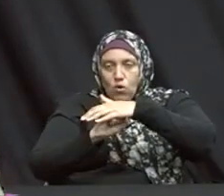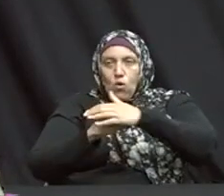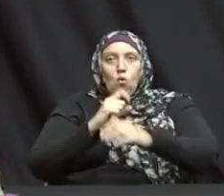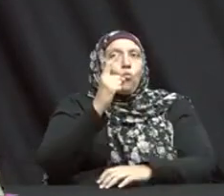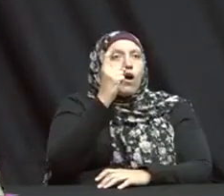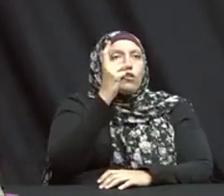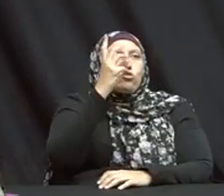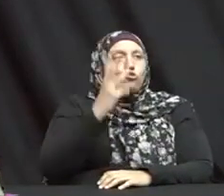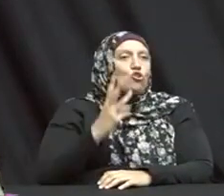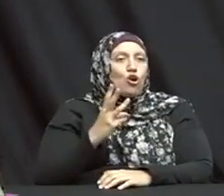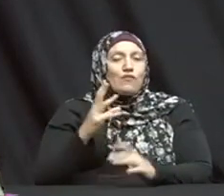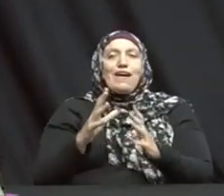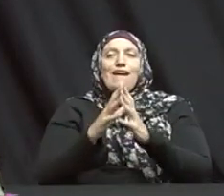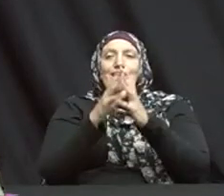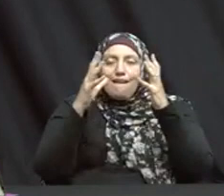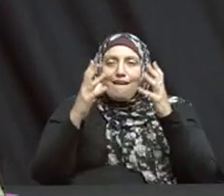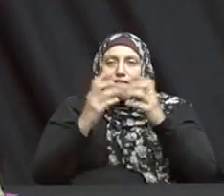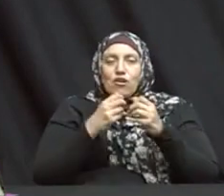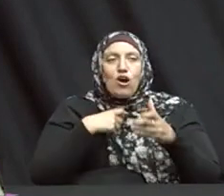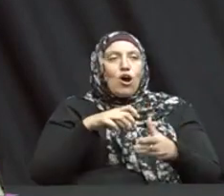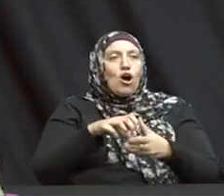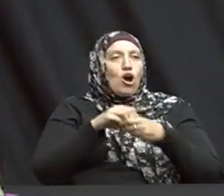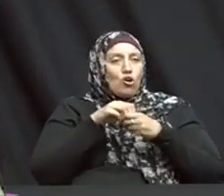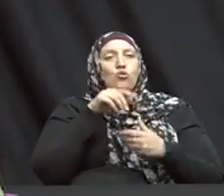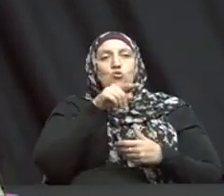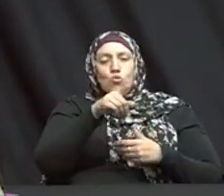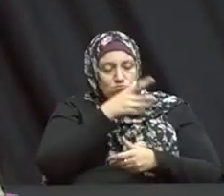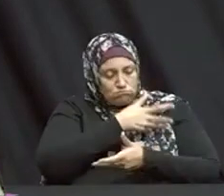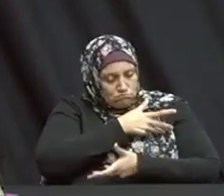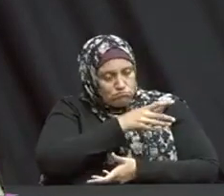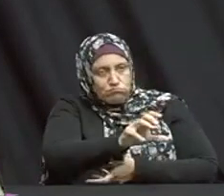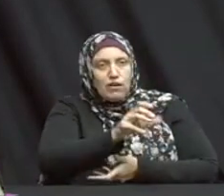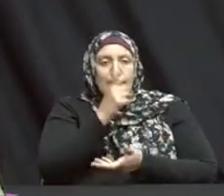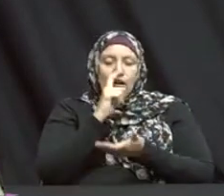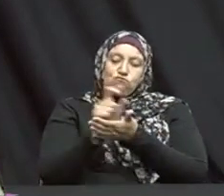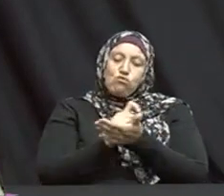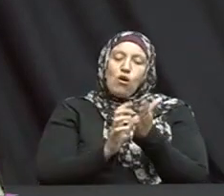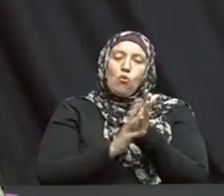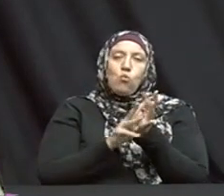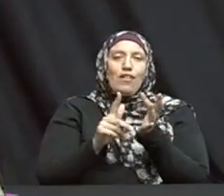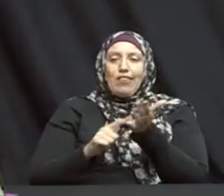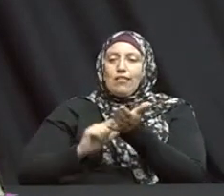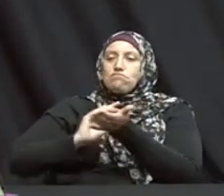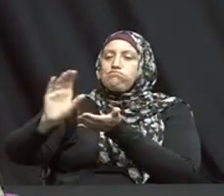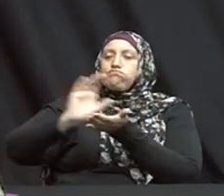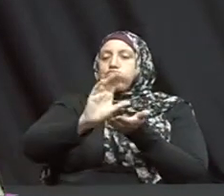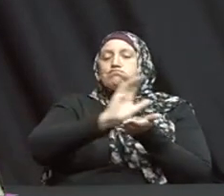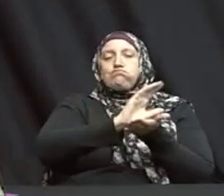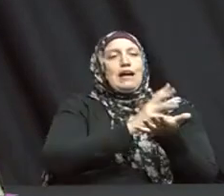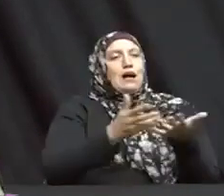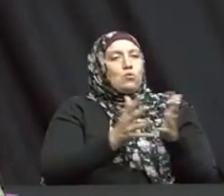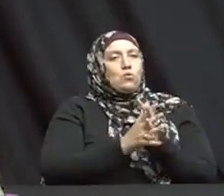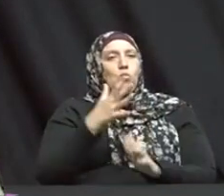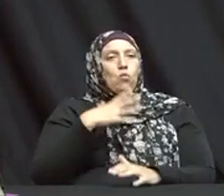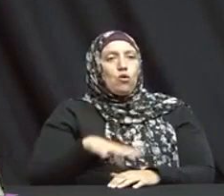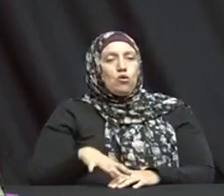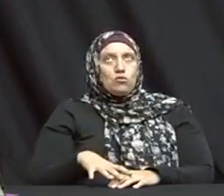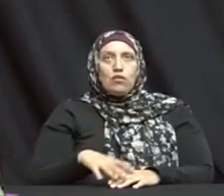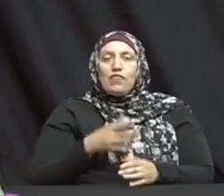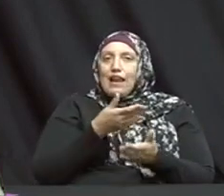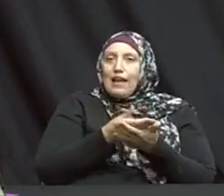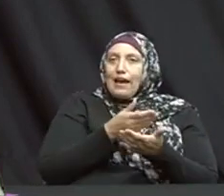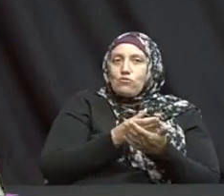to write in your will however you want to be distributed. But the remaining two-thirds is the rights of the heirs as is